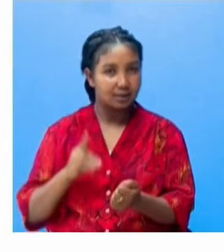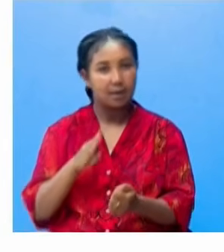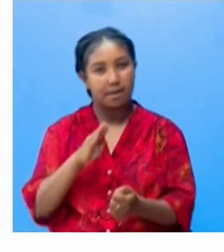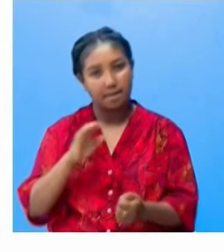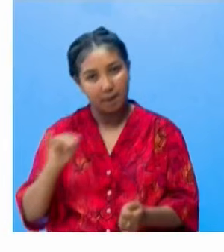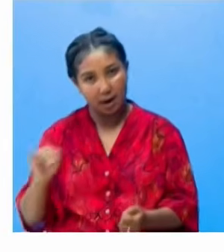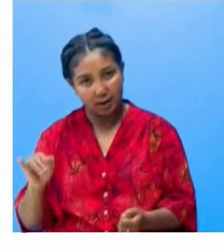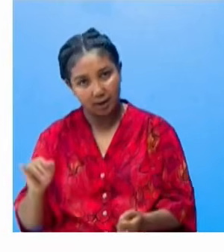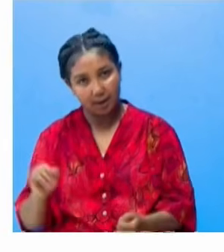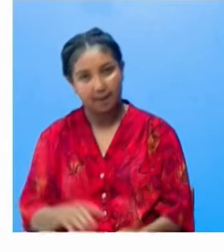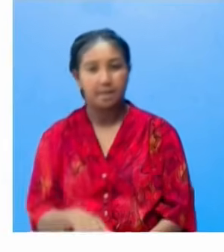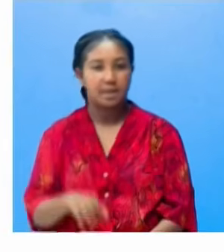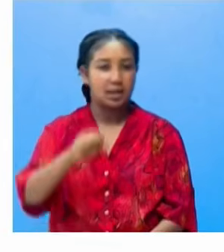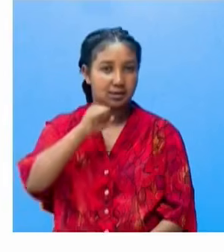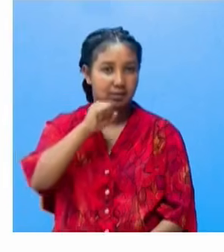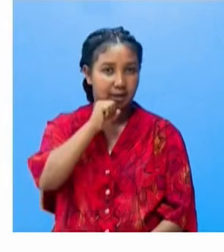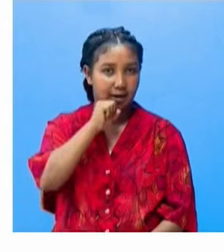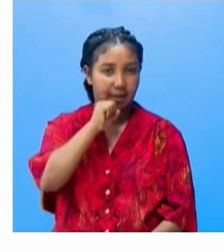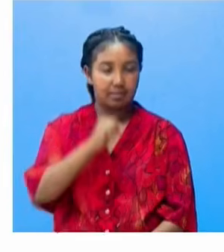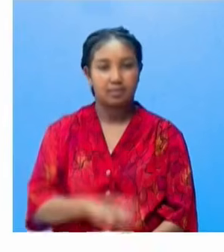by Sarah.